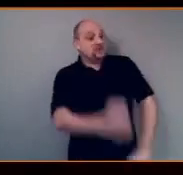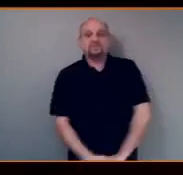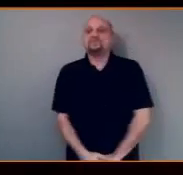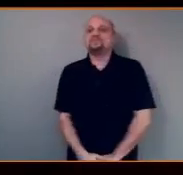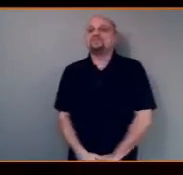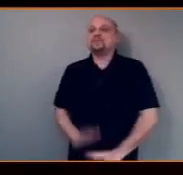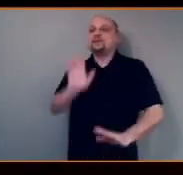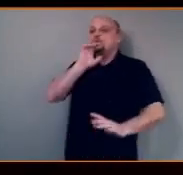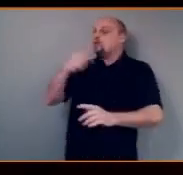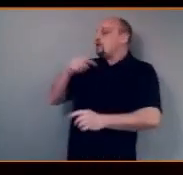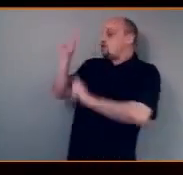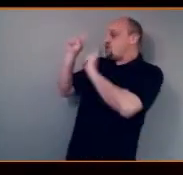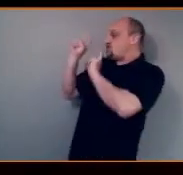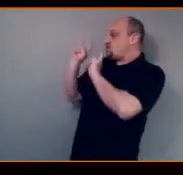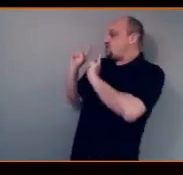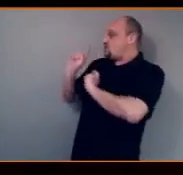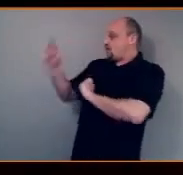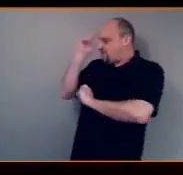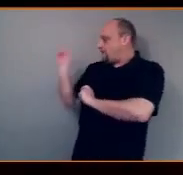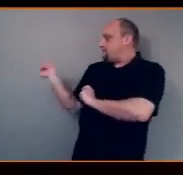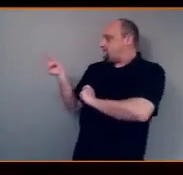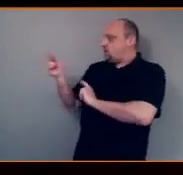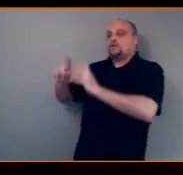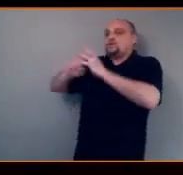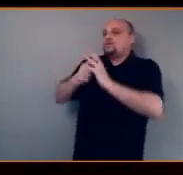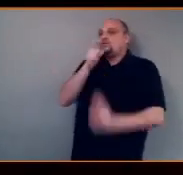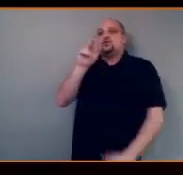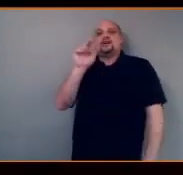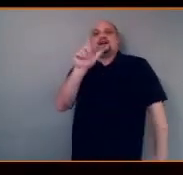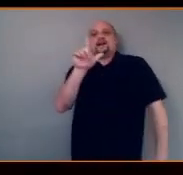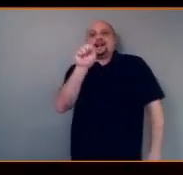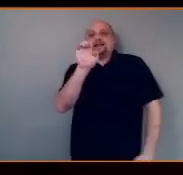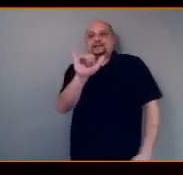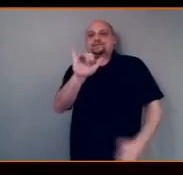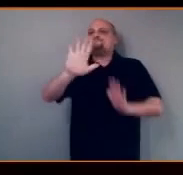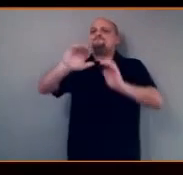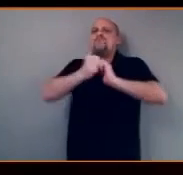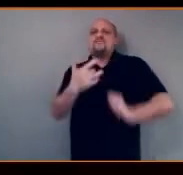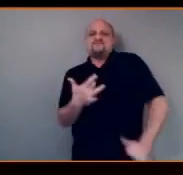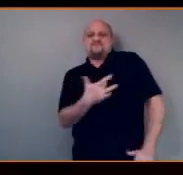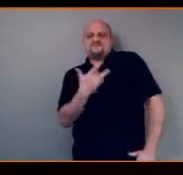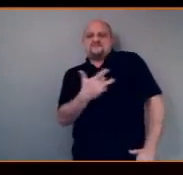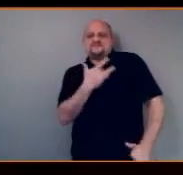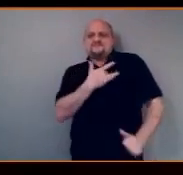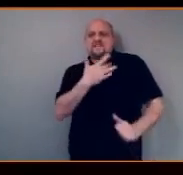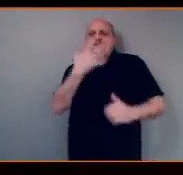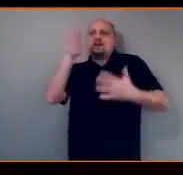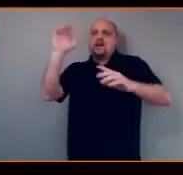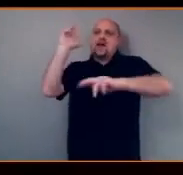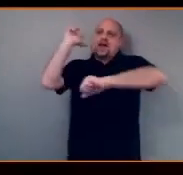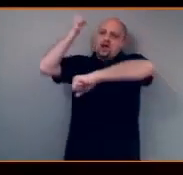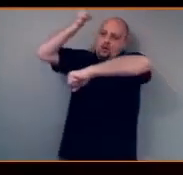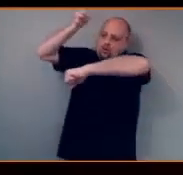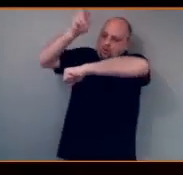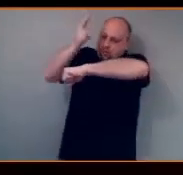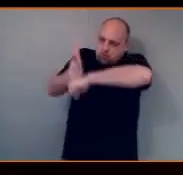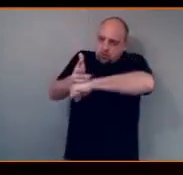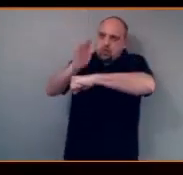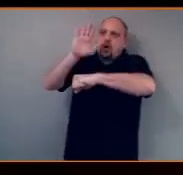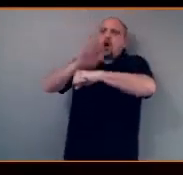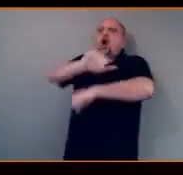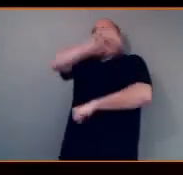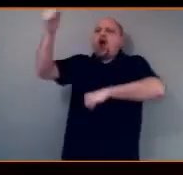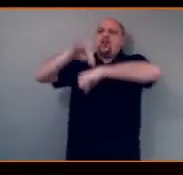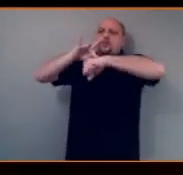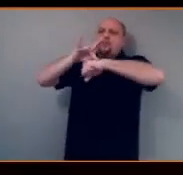So this question is for both of you, but let's start with Kelsey. How does it feel to land a rover on a planet millions of